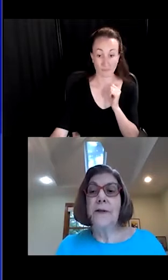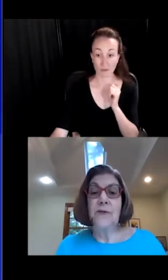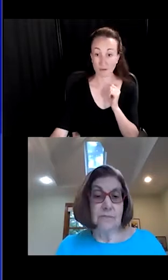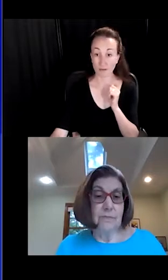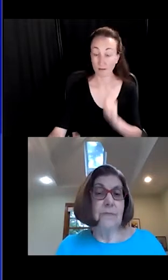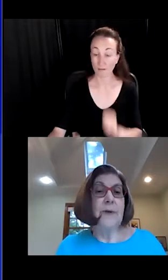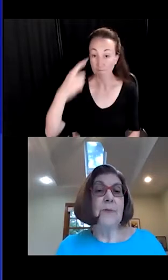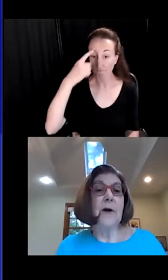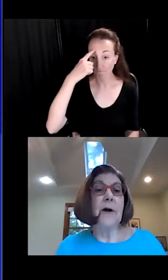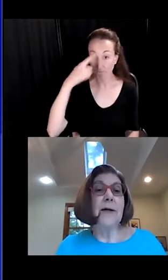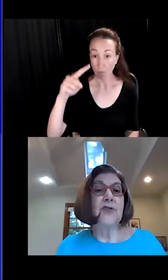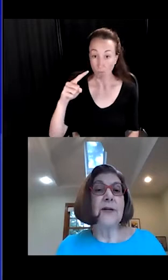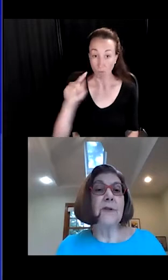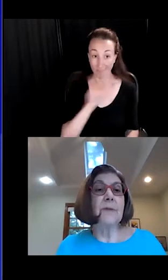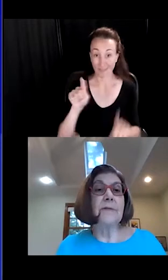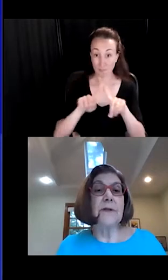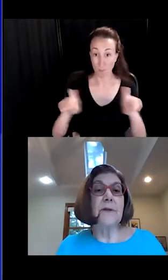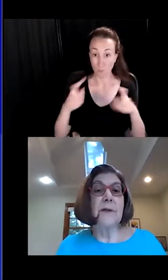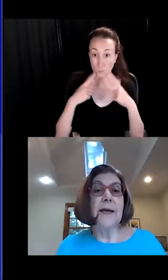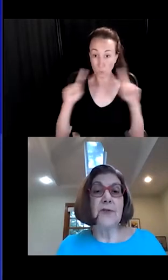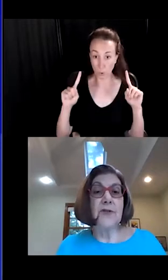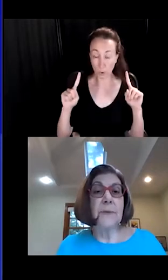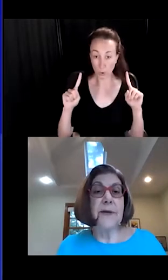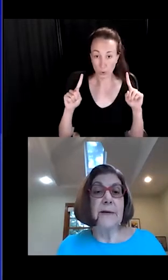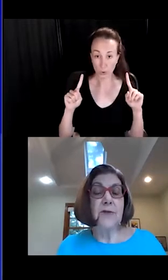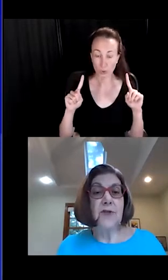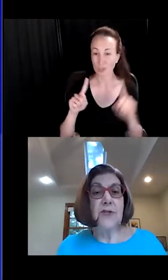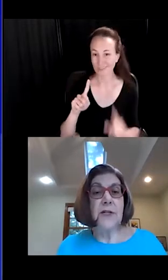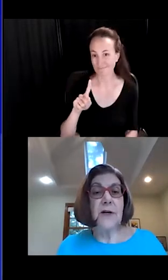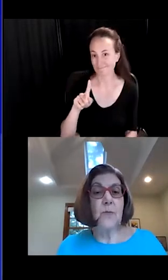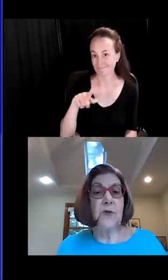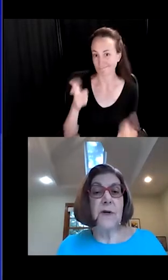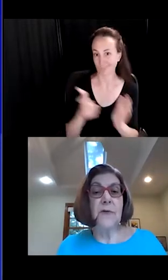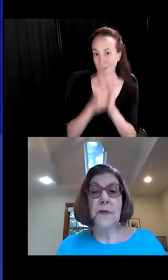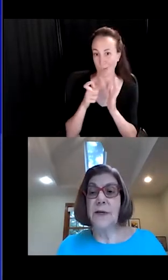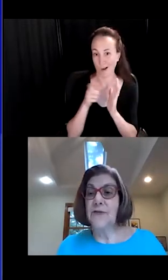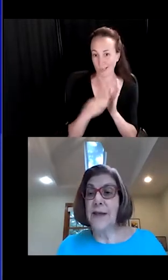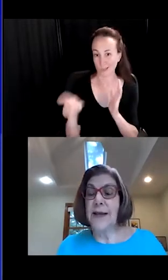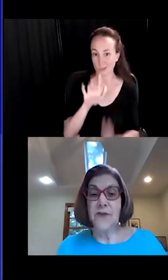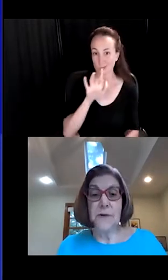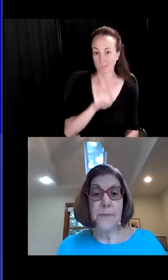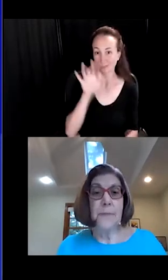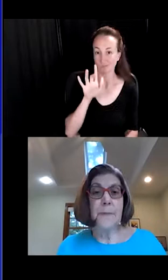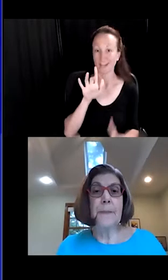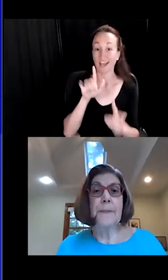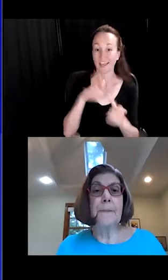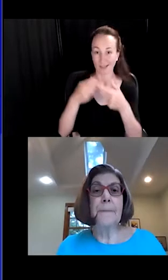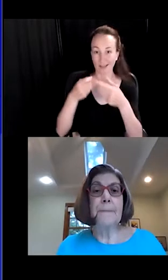what people are generally believing the answer to be. So just click on which one you think is the answer.